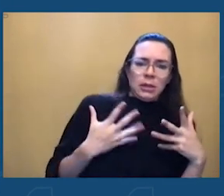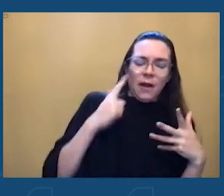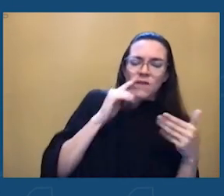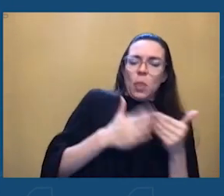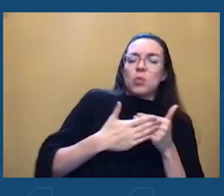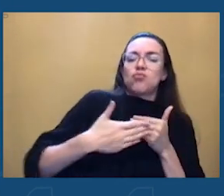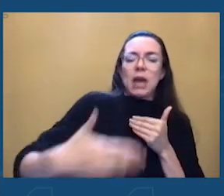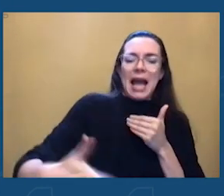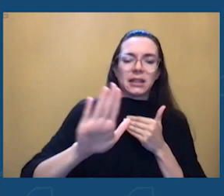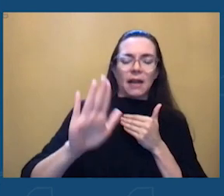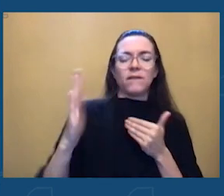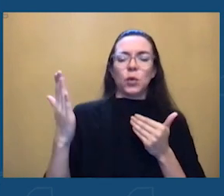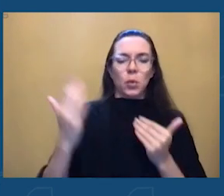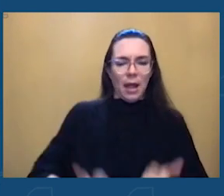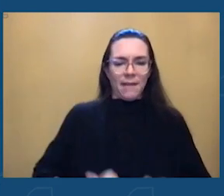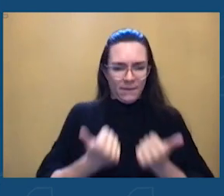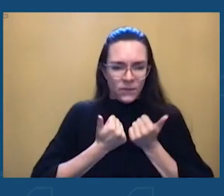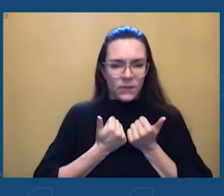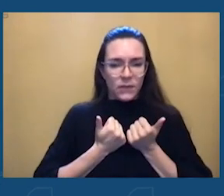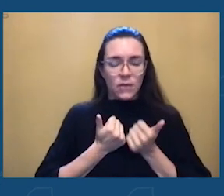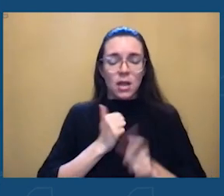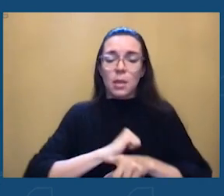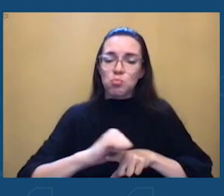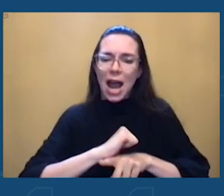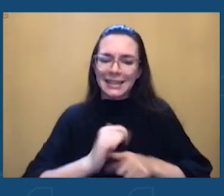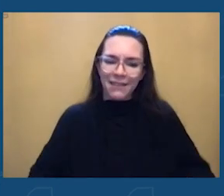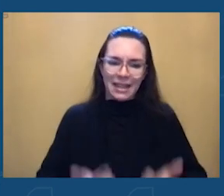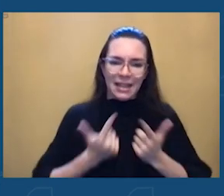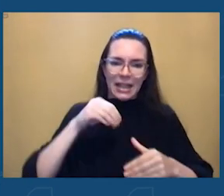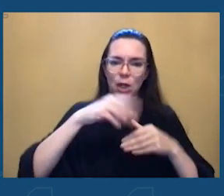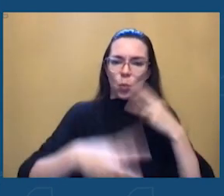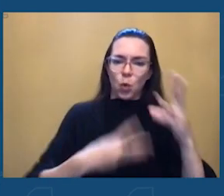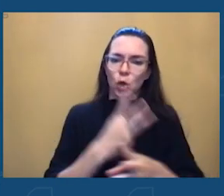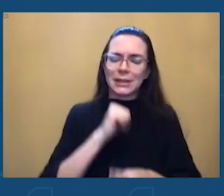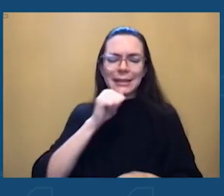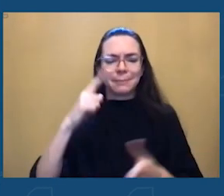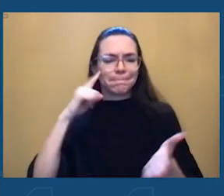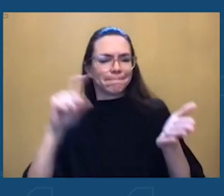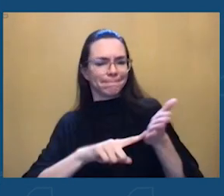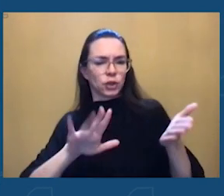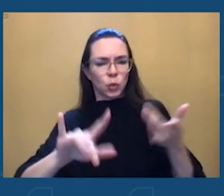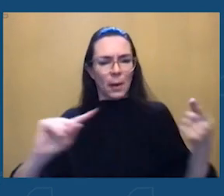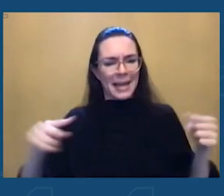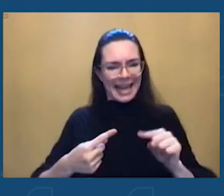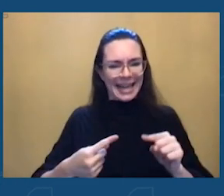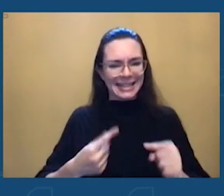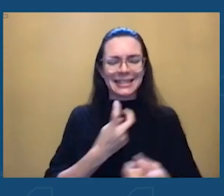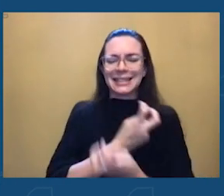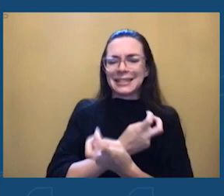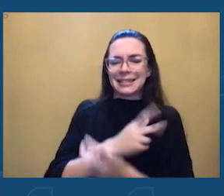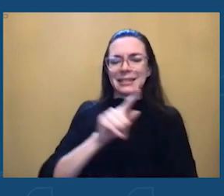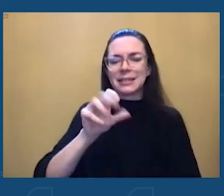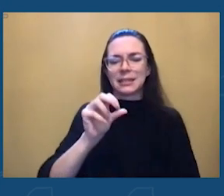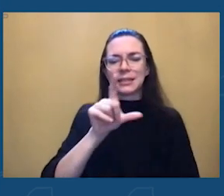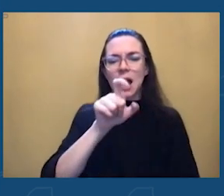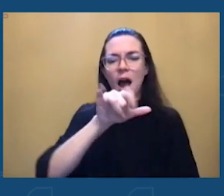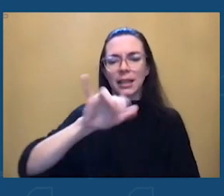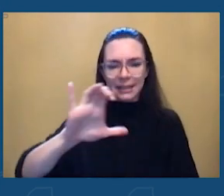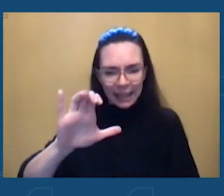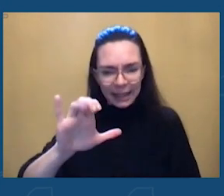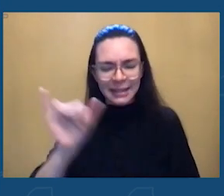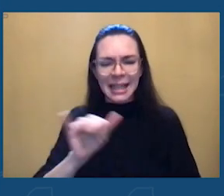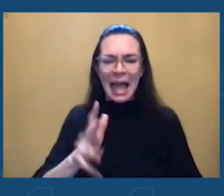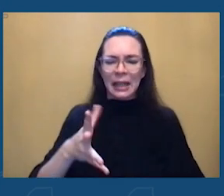days. The practice of living in a world that doesn't acknowledge your pain is toxic. It's like breathing an